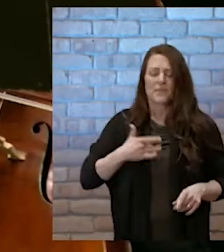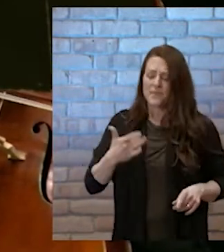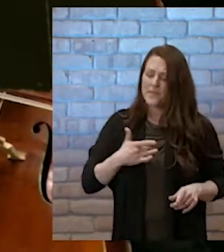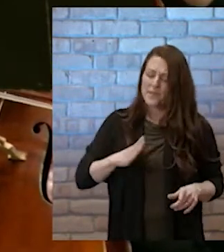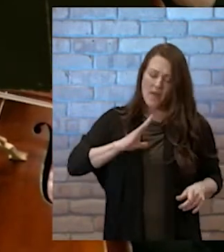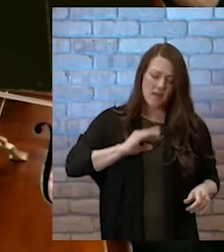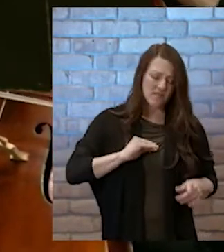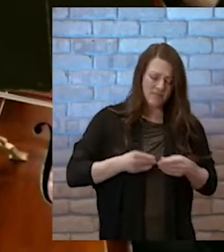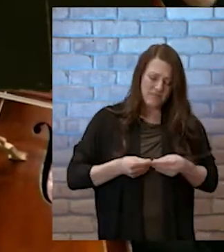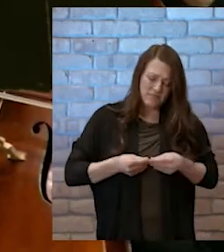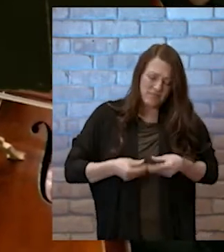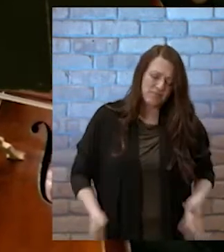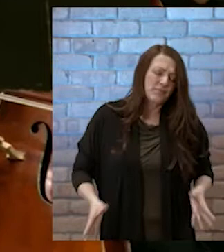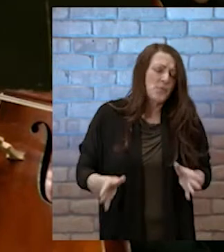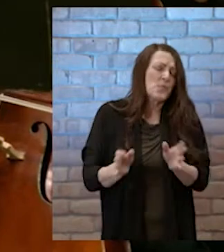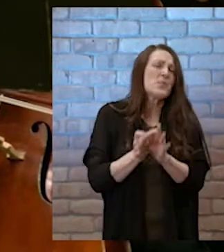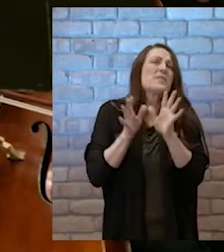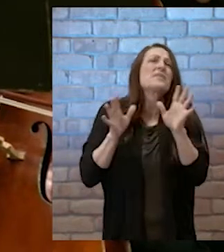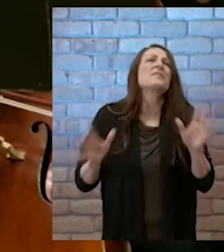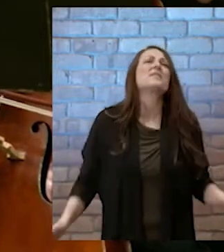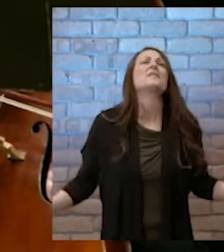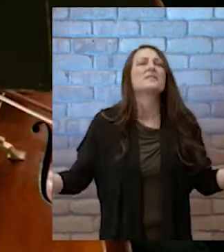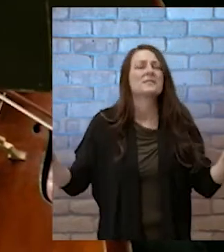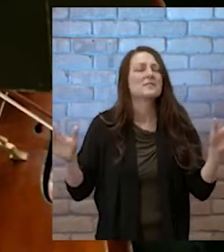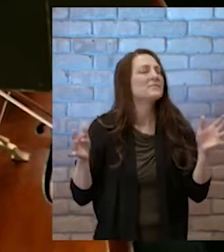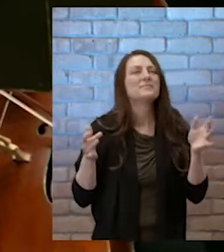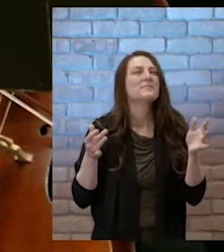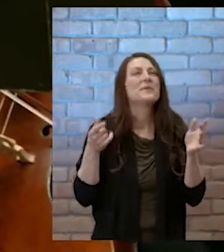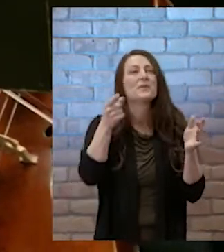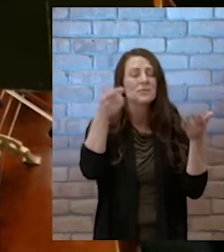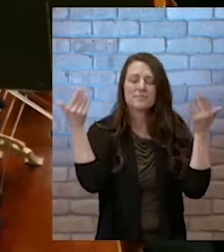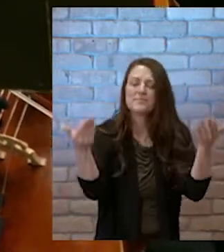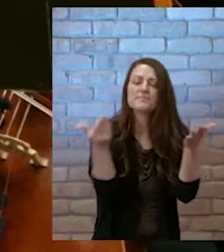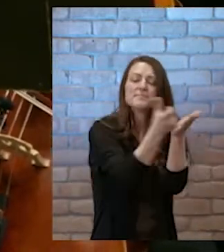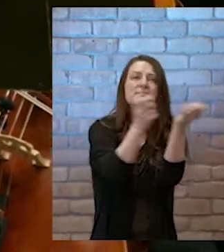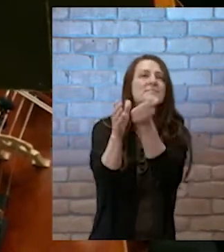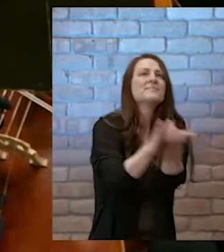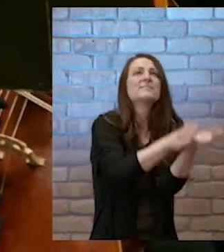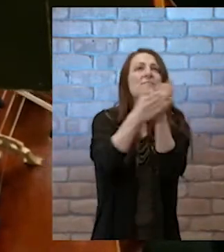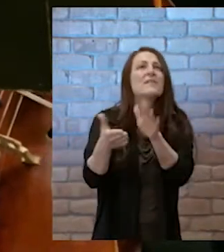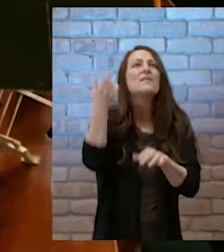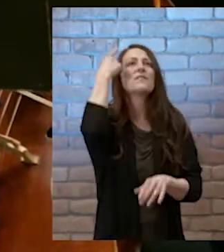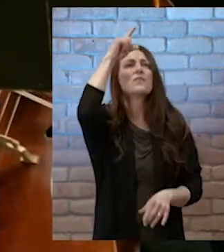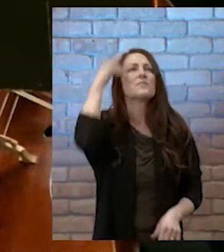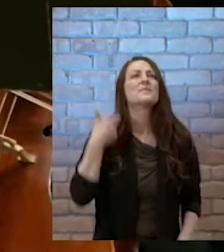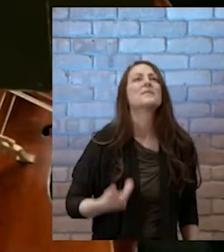When I had no word, you paid it all for me.